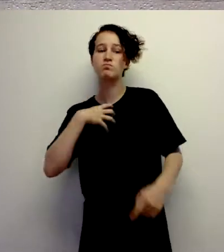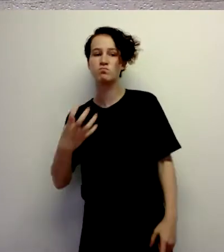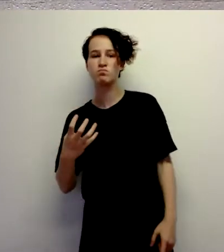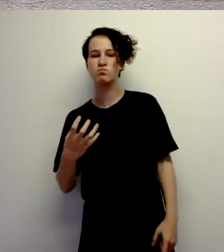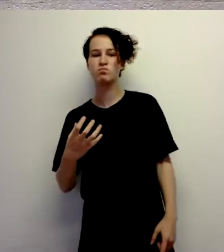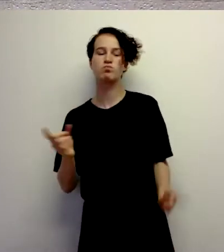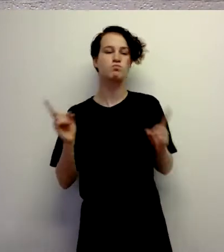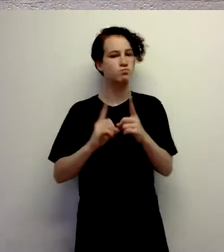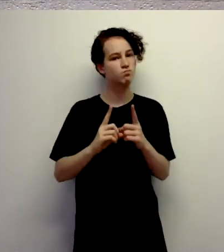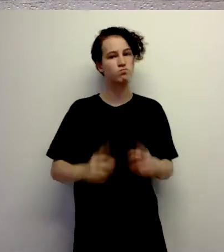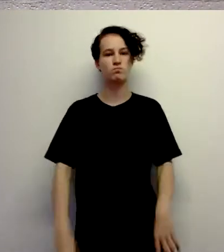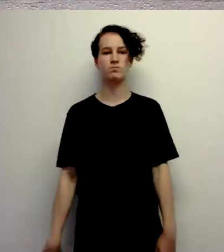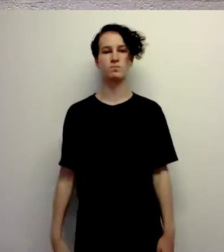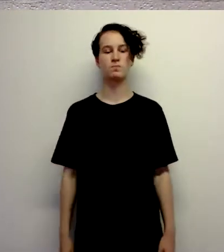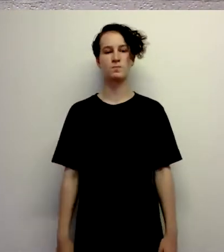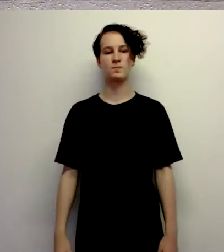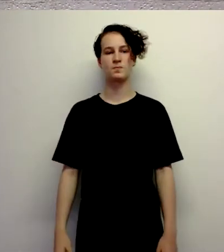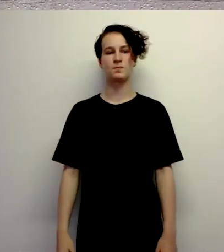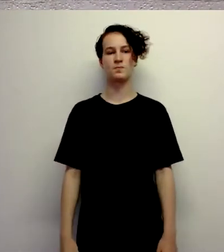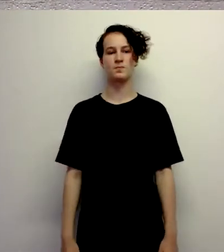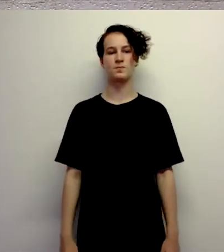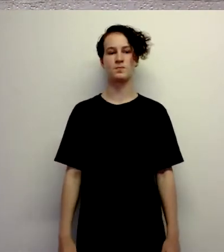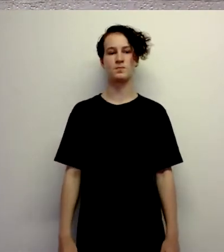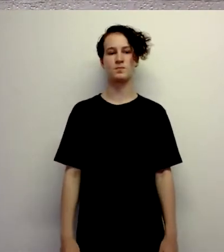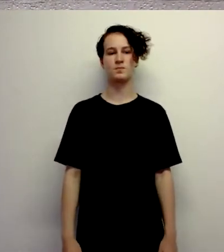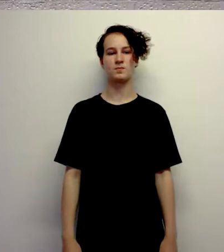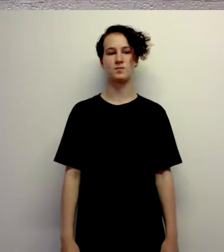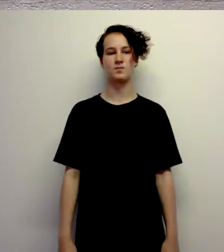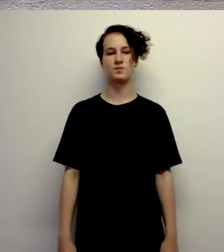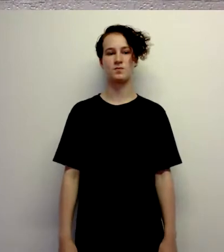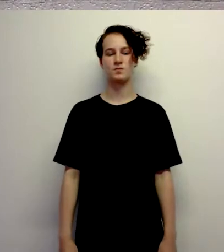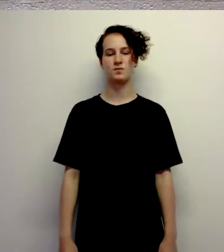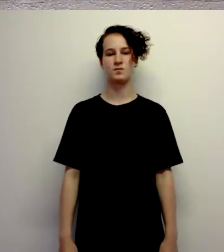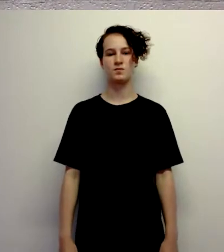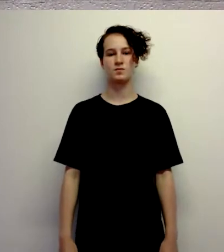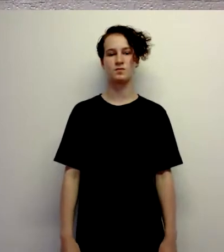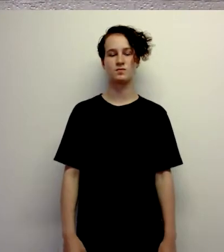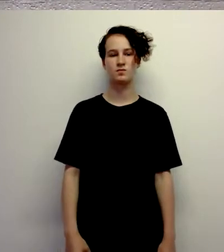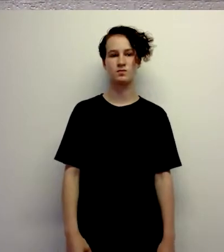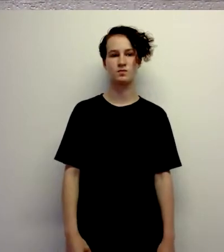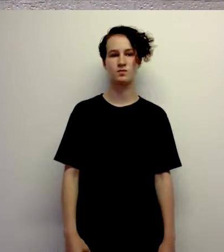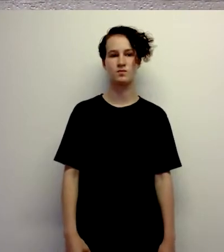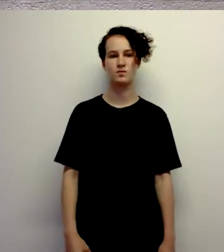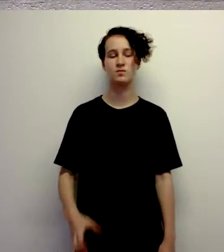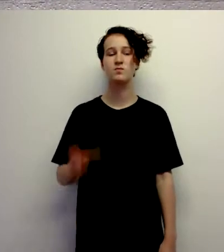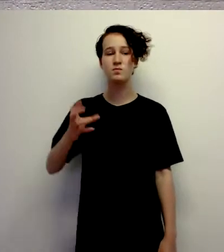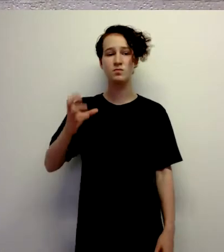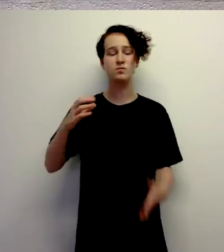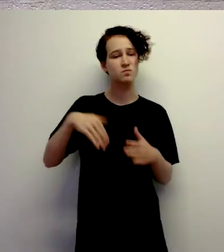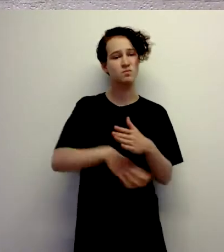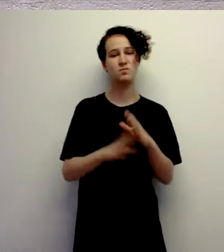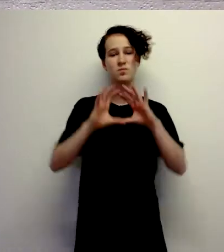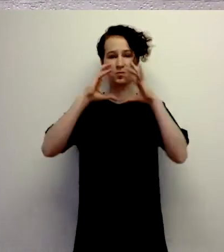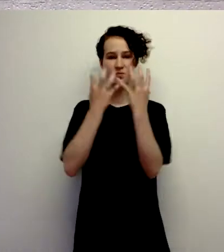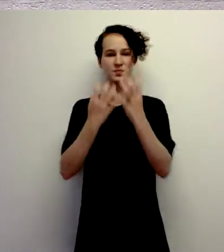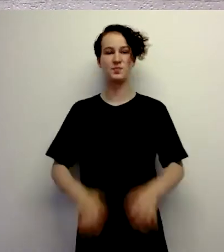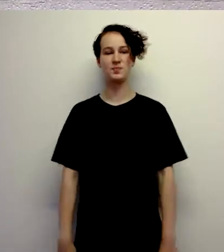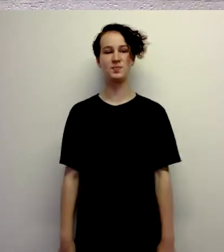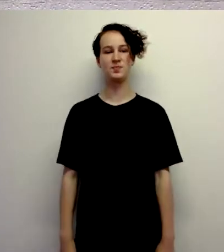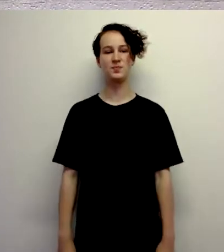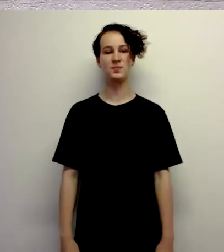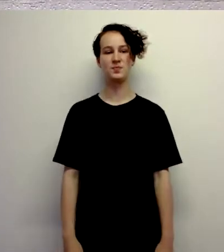down into the core of the balloon. There it goes. Give it a little shaky shake.